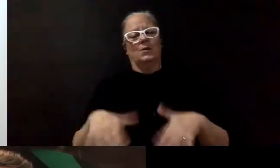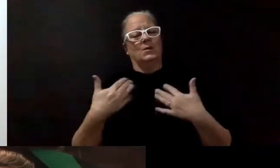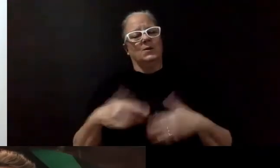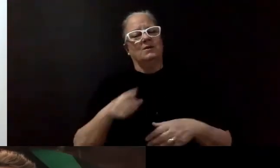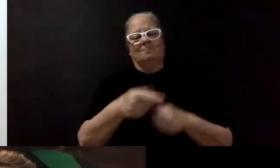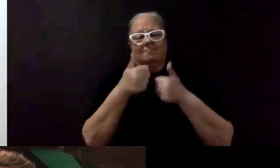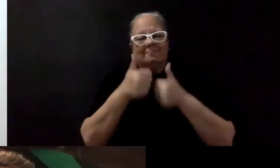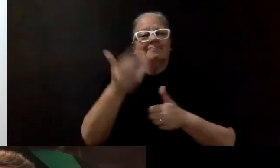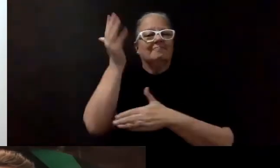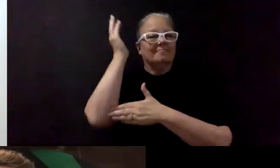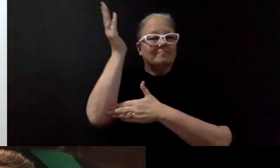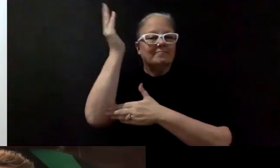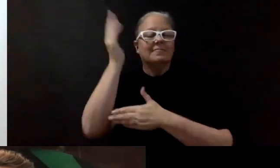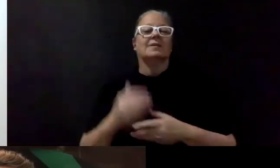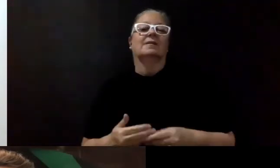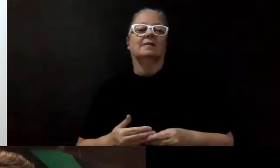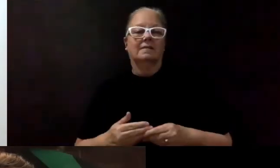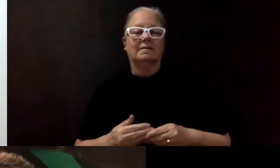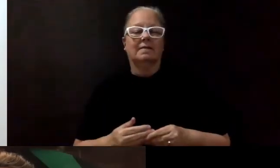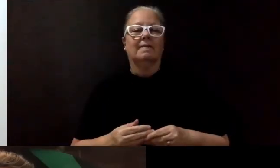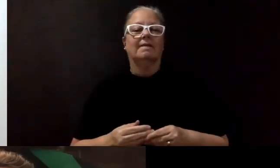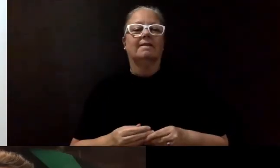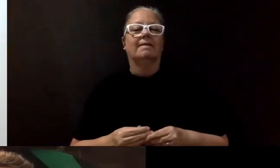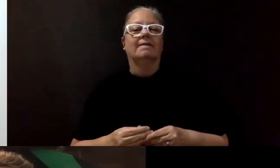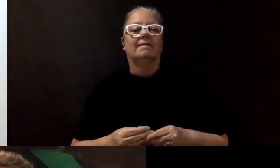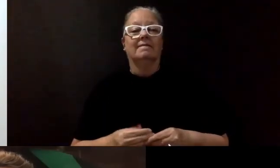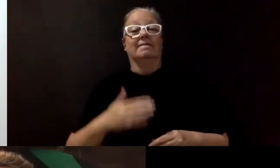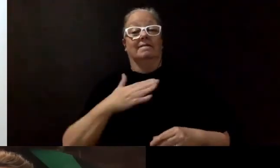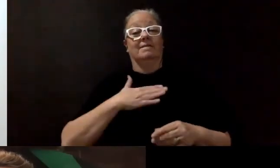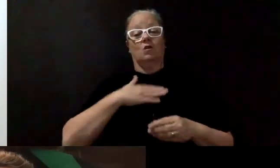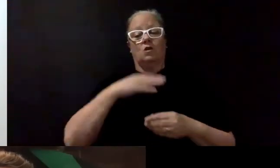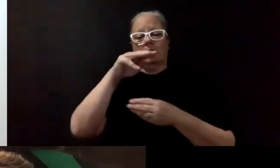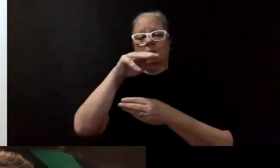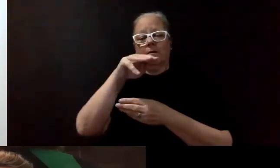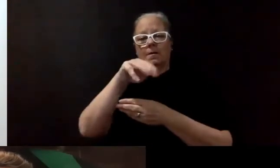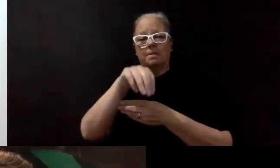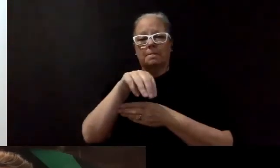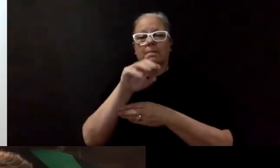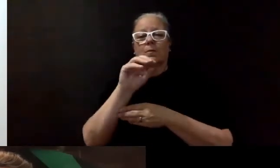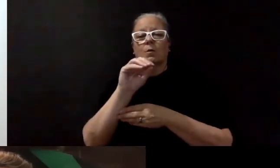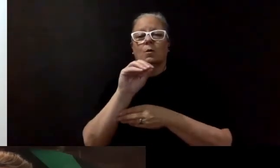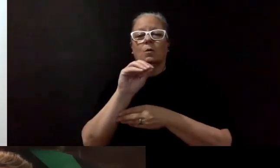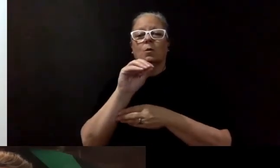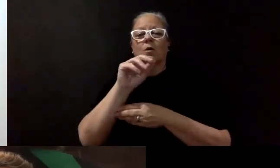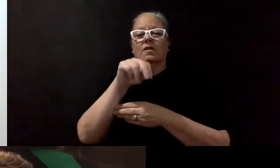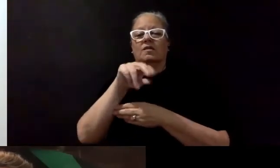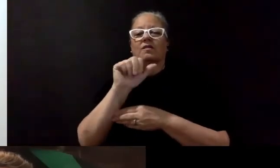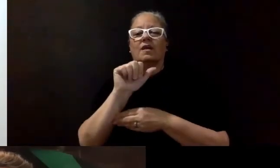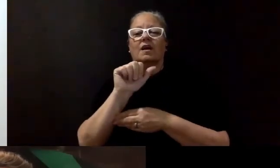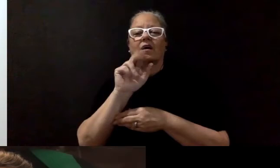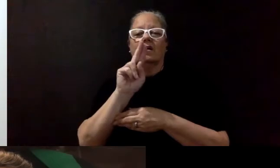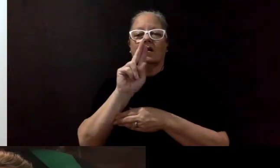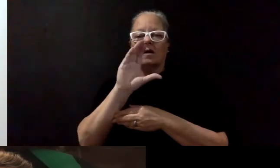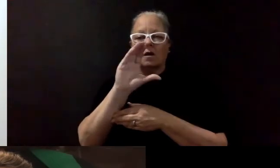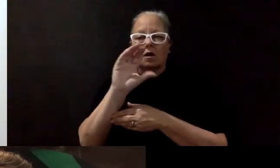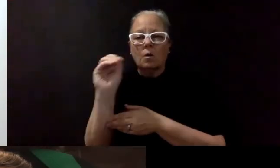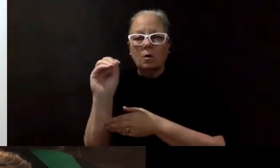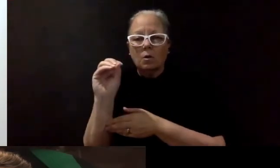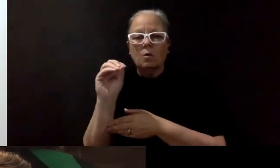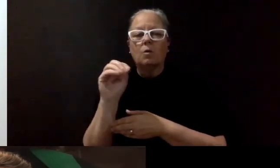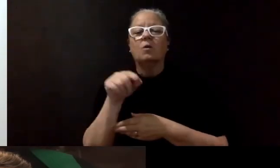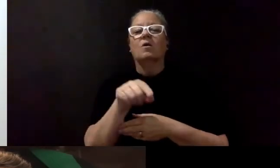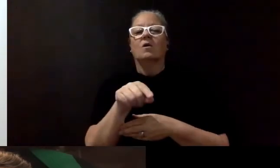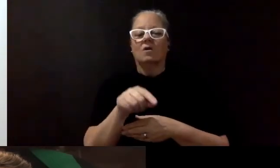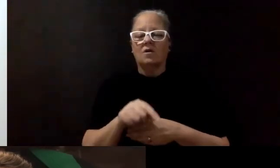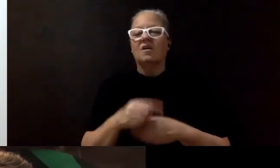are convinced that Minorca, which already has multiple international recognitions such as Biosphere